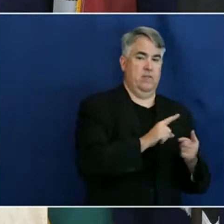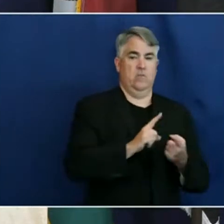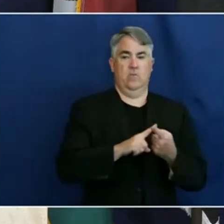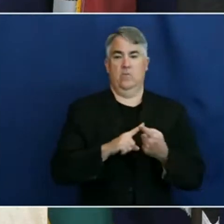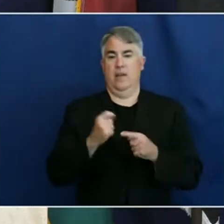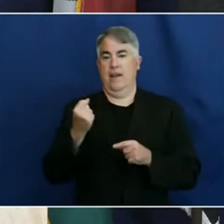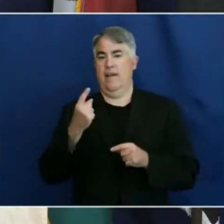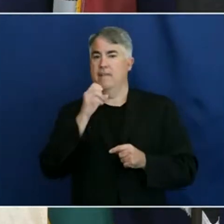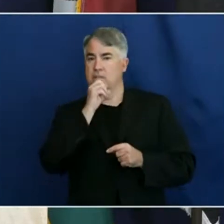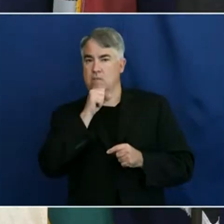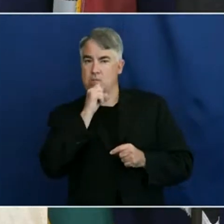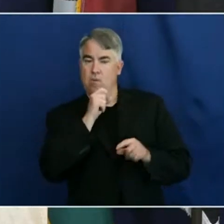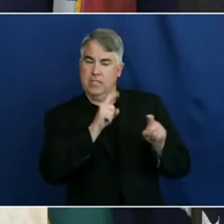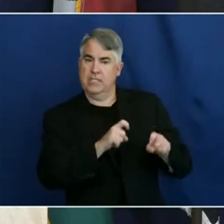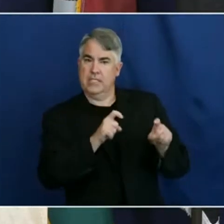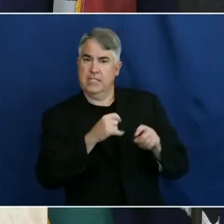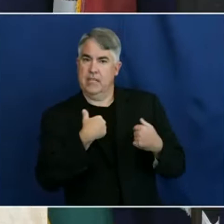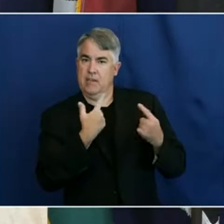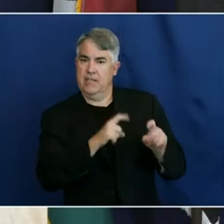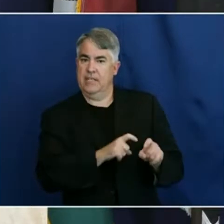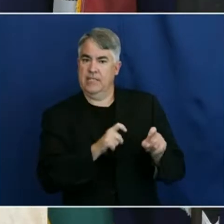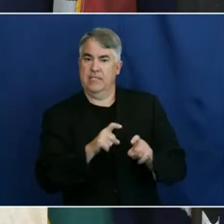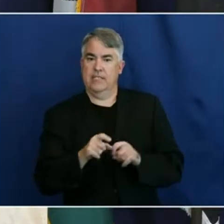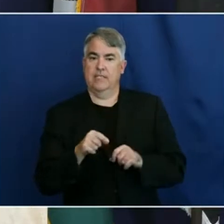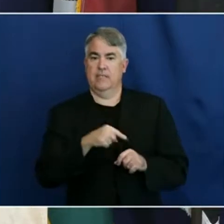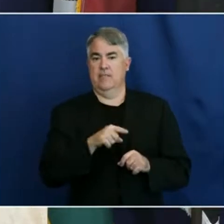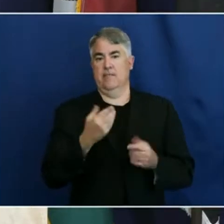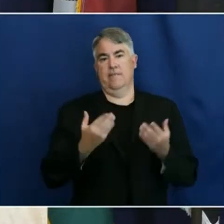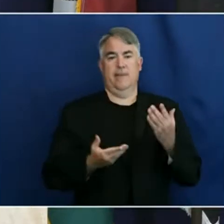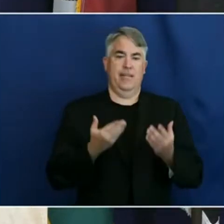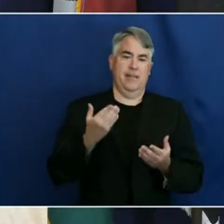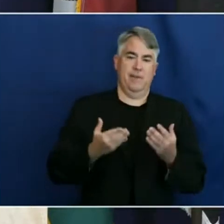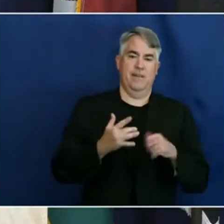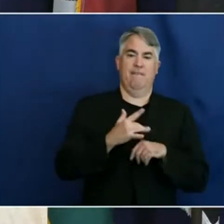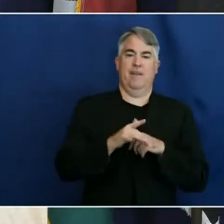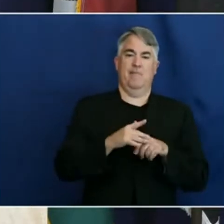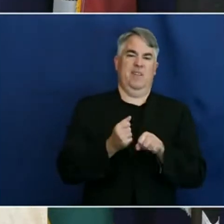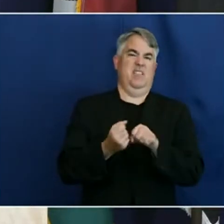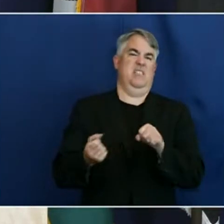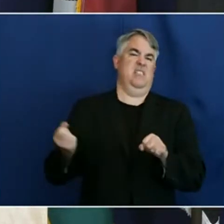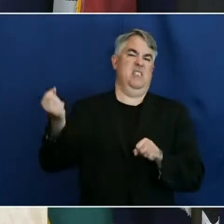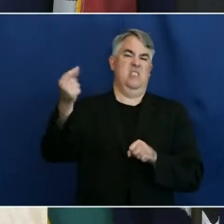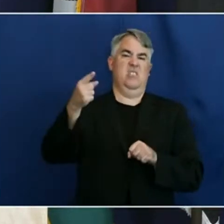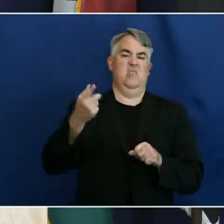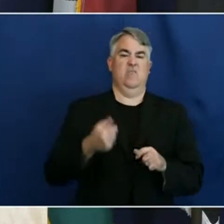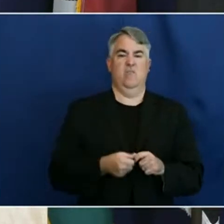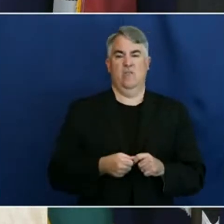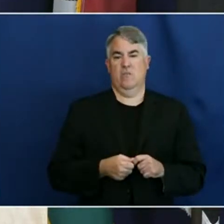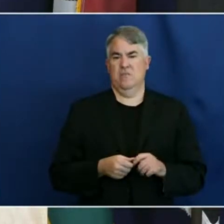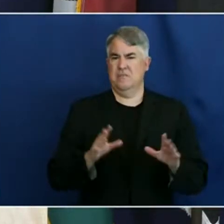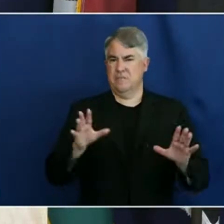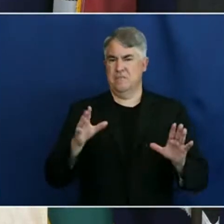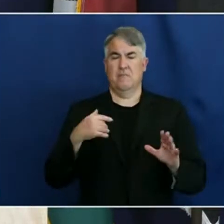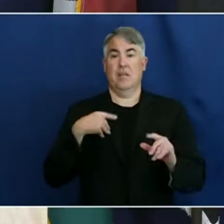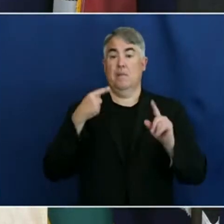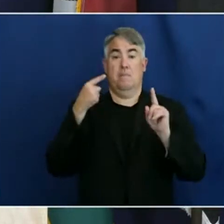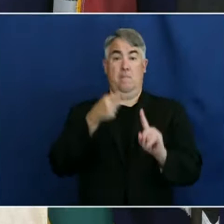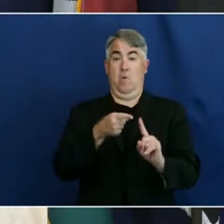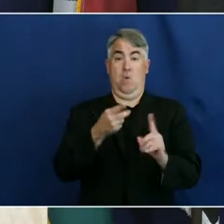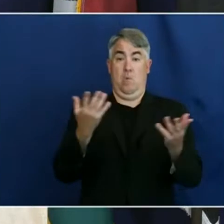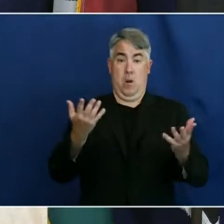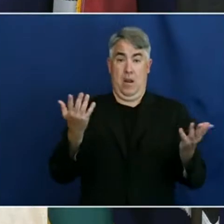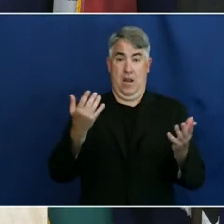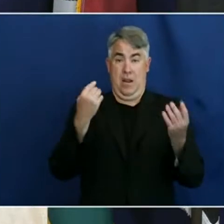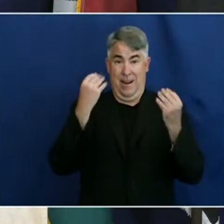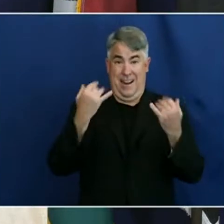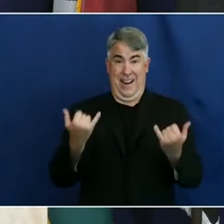years of age, which will most likely be available next year. So my point is, while right now